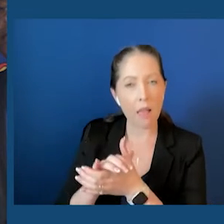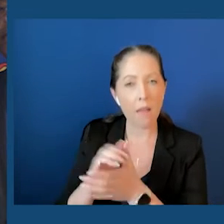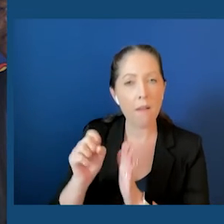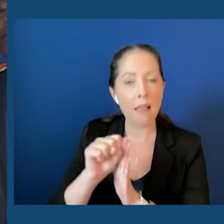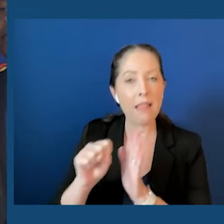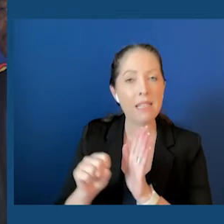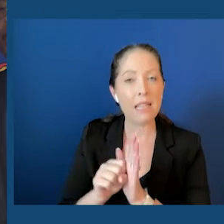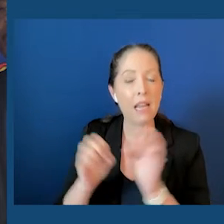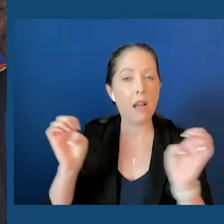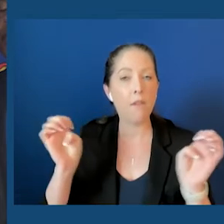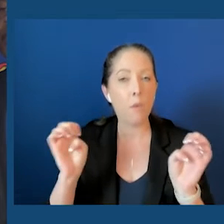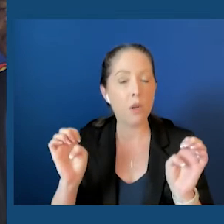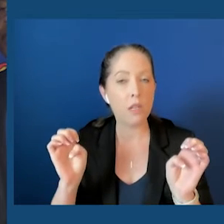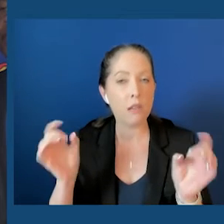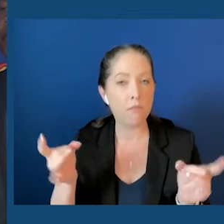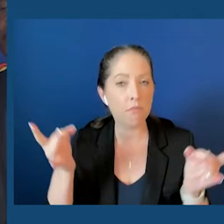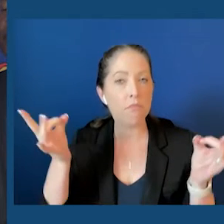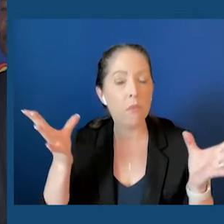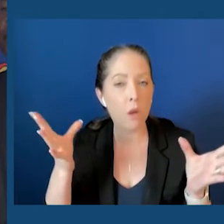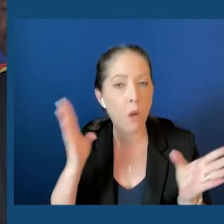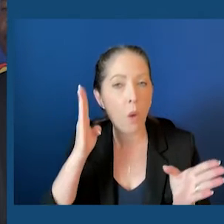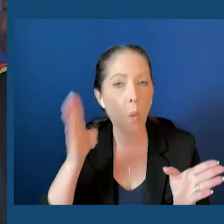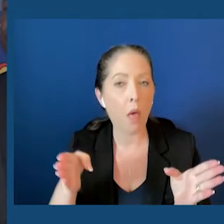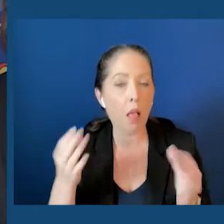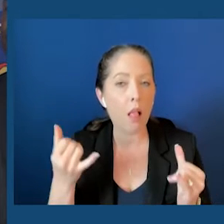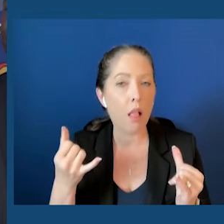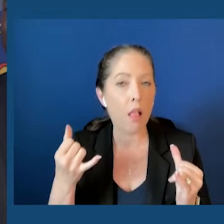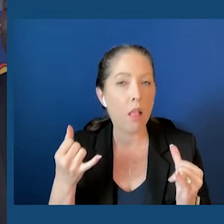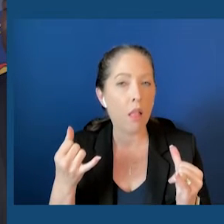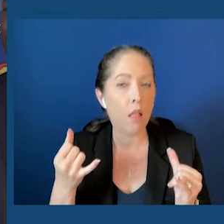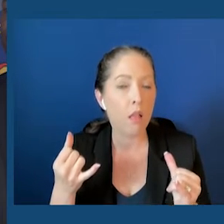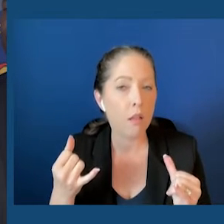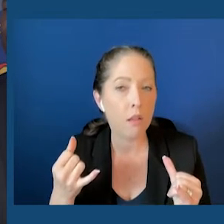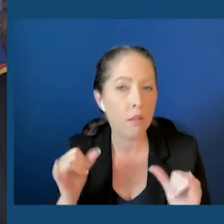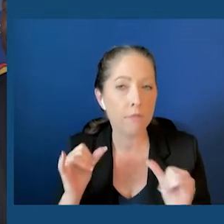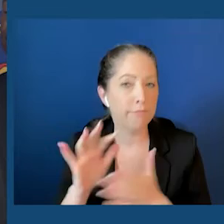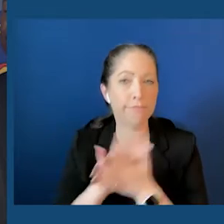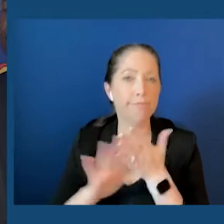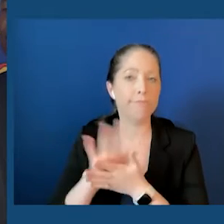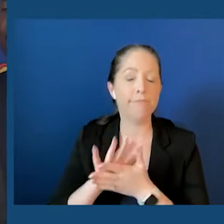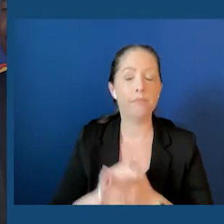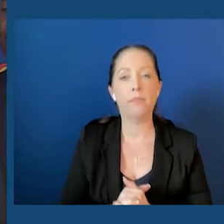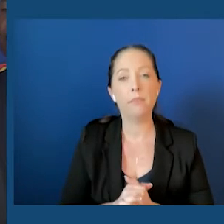gun violence would no longer be relevant?